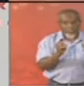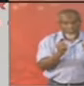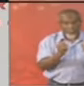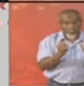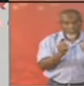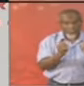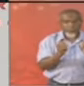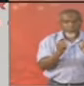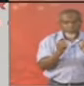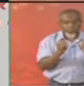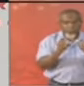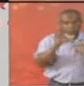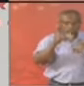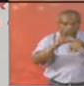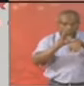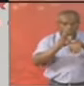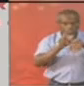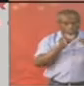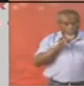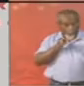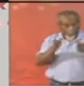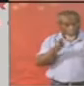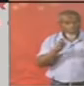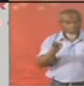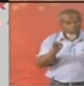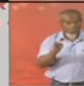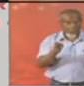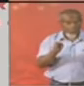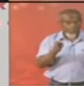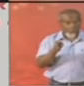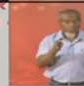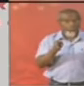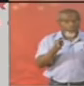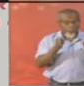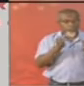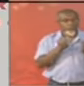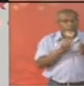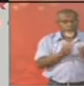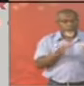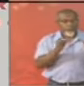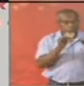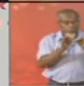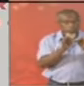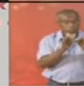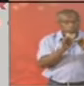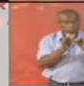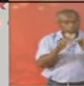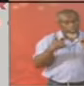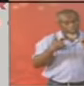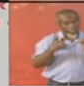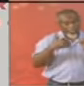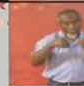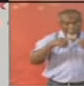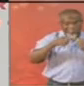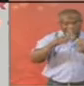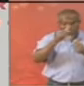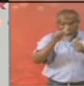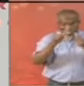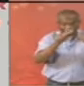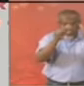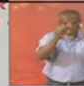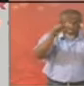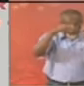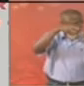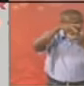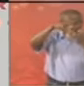an air-conditioned church or a bar setting, the whole point is the indoor air circulation with infected droplets